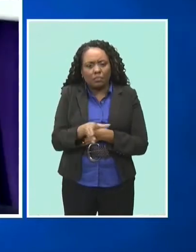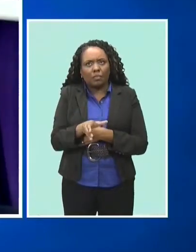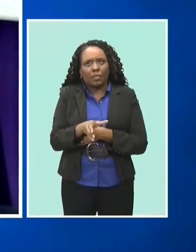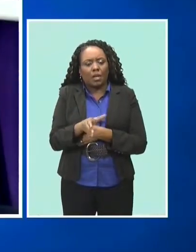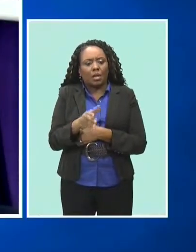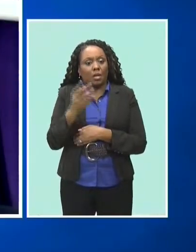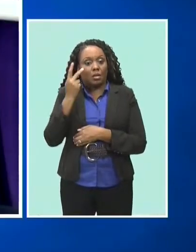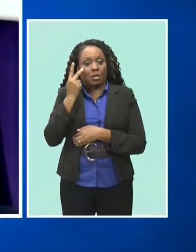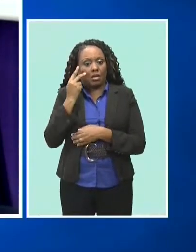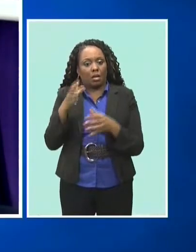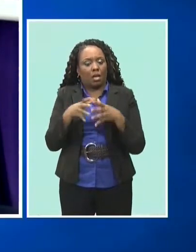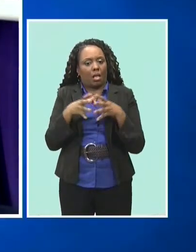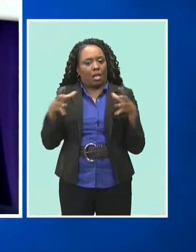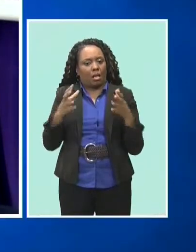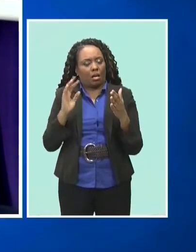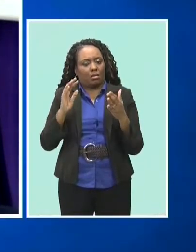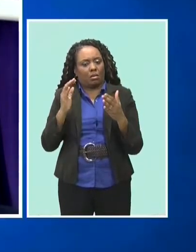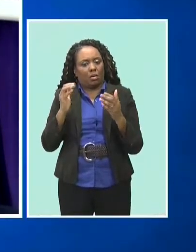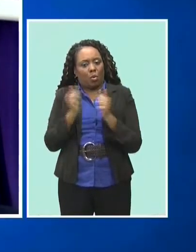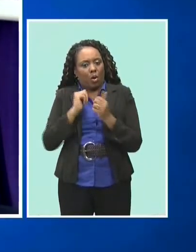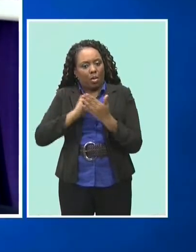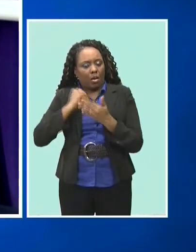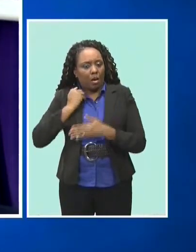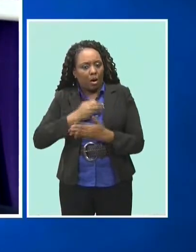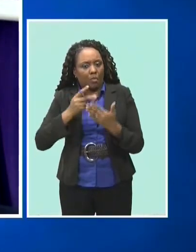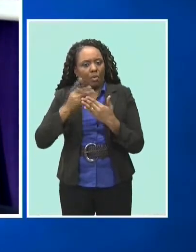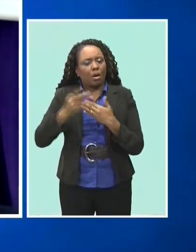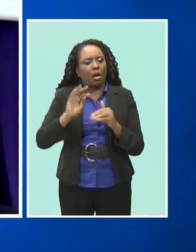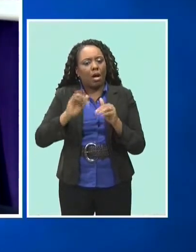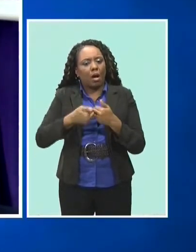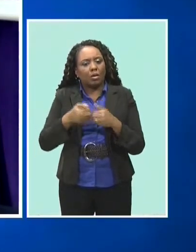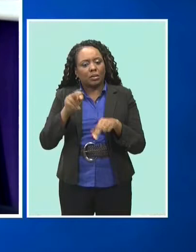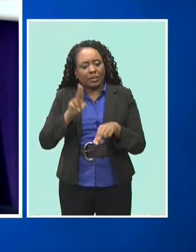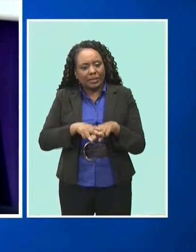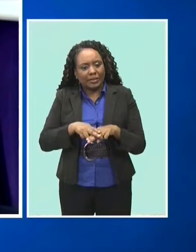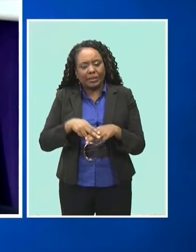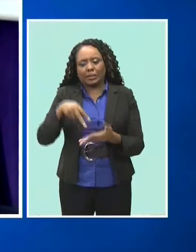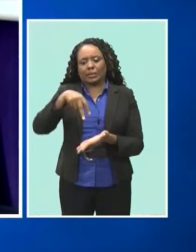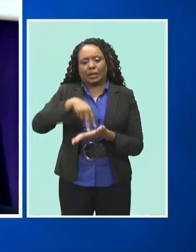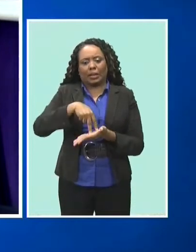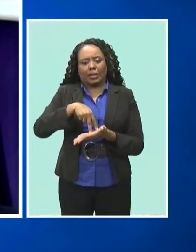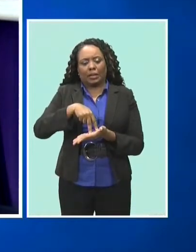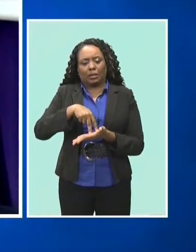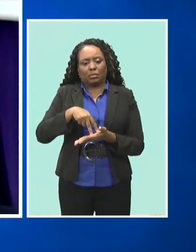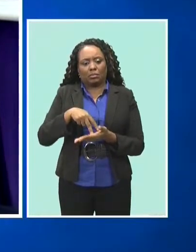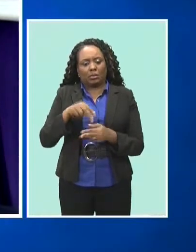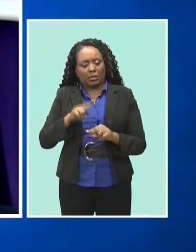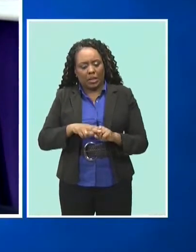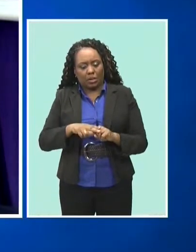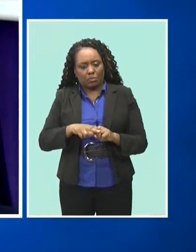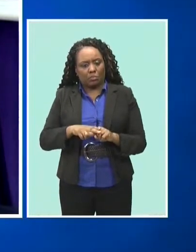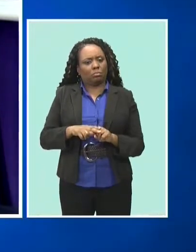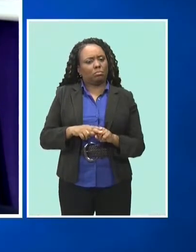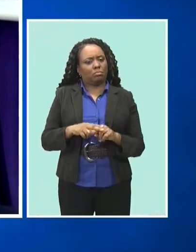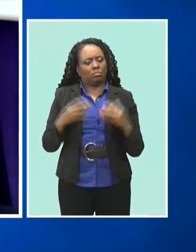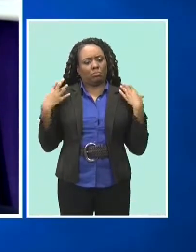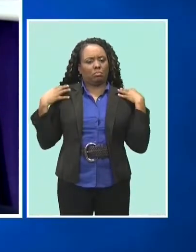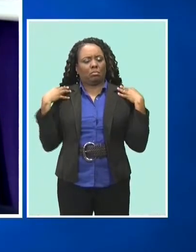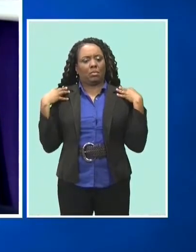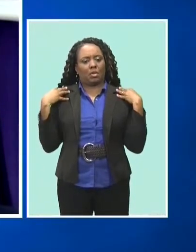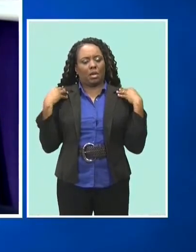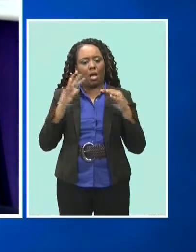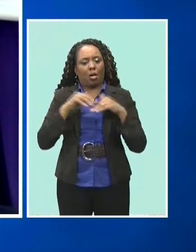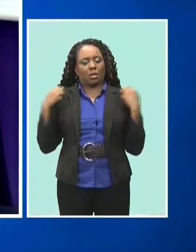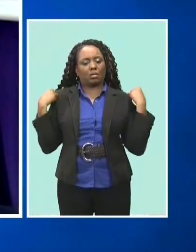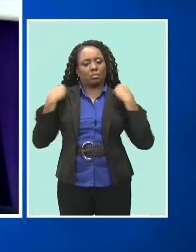main parts of our program. We teach children how to sit, stand, sleep, how to sit on the floor, how to carry a bag,